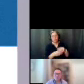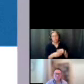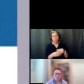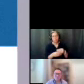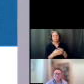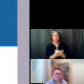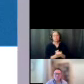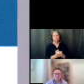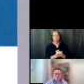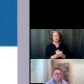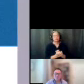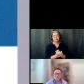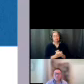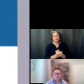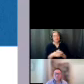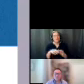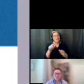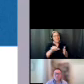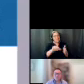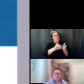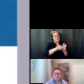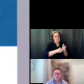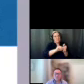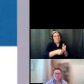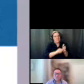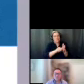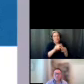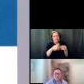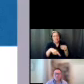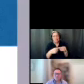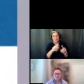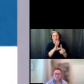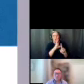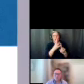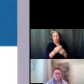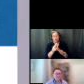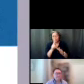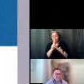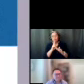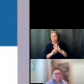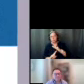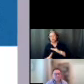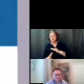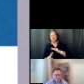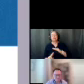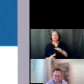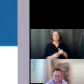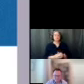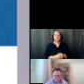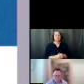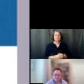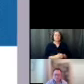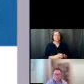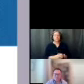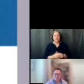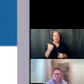I can't emphasize enough, the importance of cultural humility when it comes to, being an